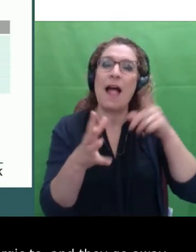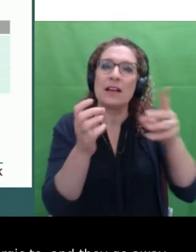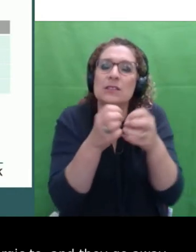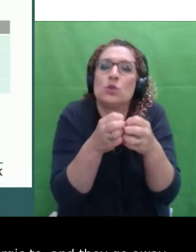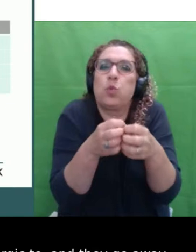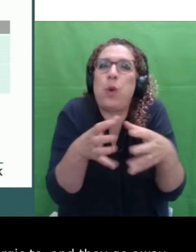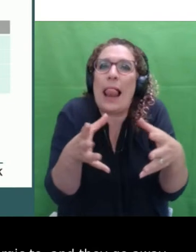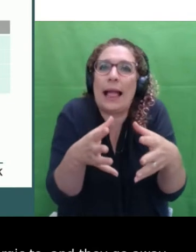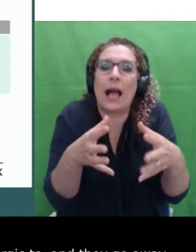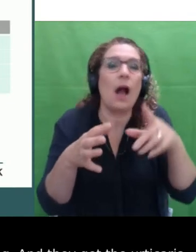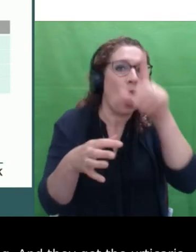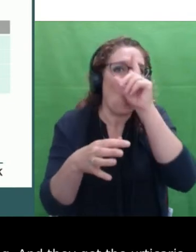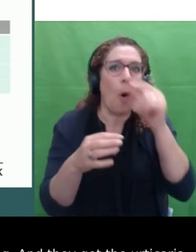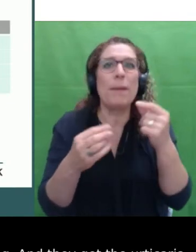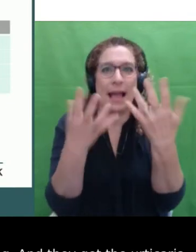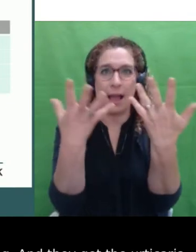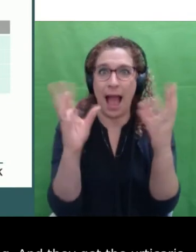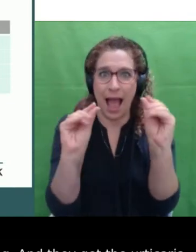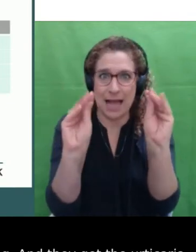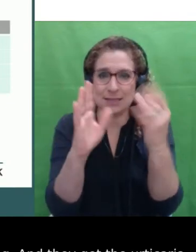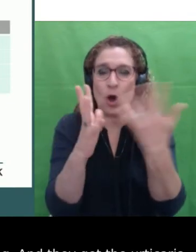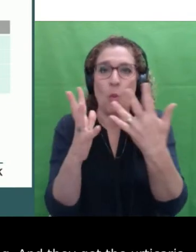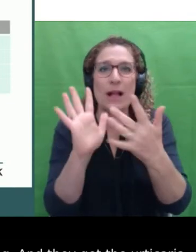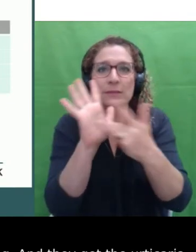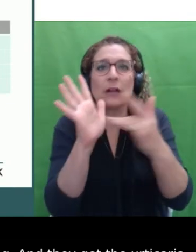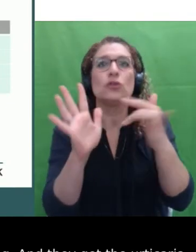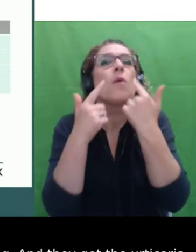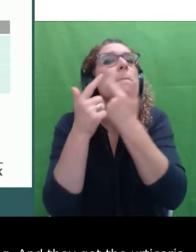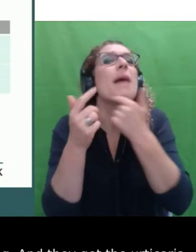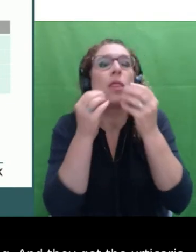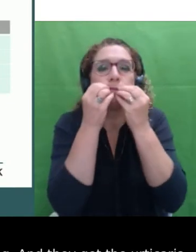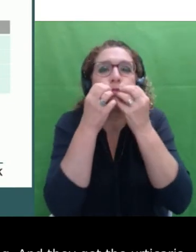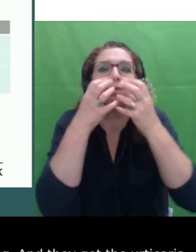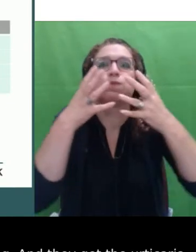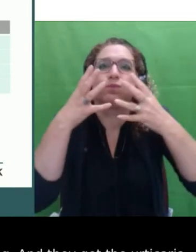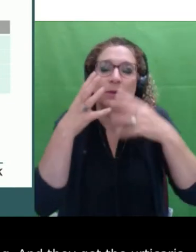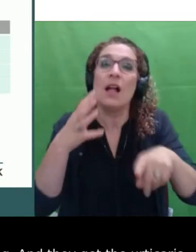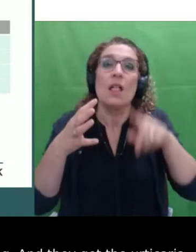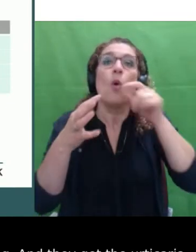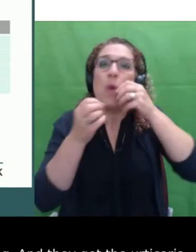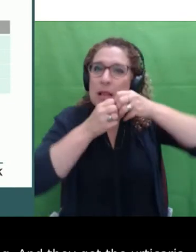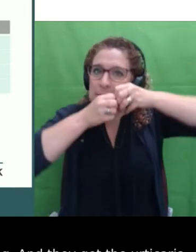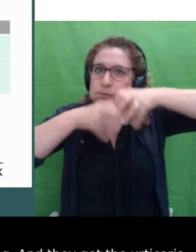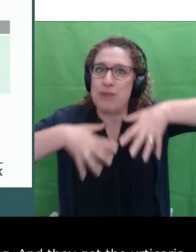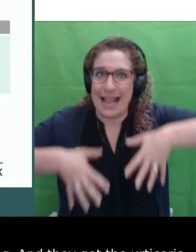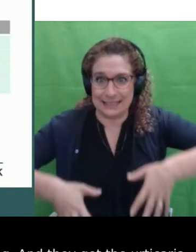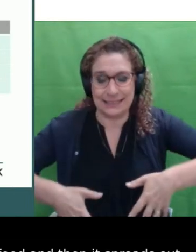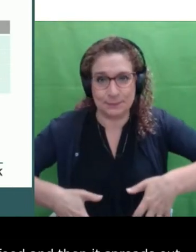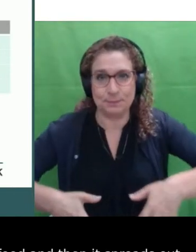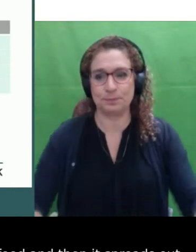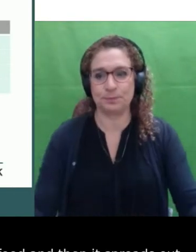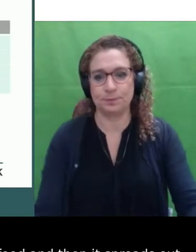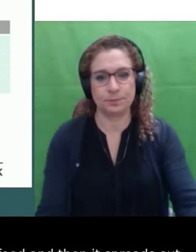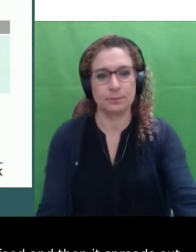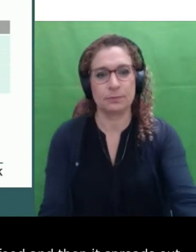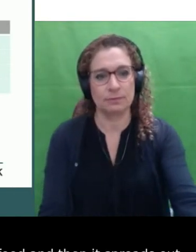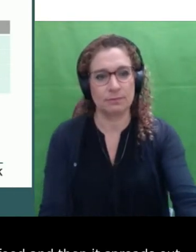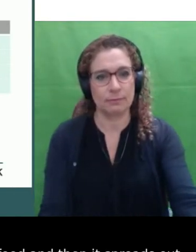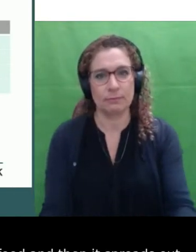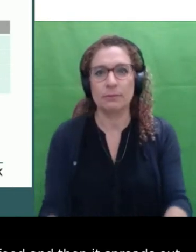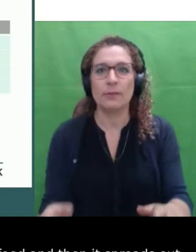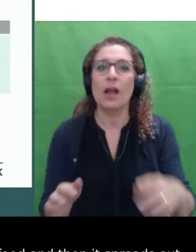basically had contact with the food and then it spreads out more white widely from there and quite often in italy's